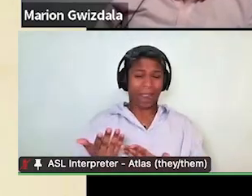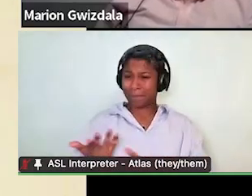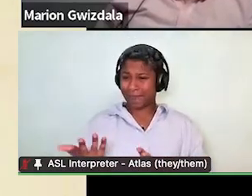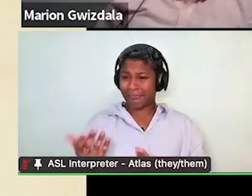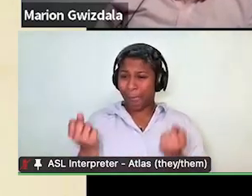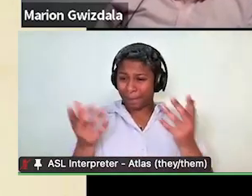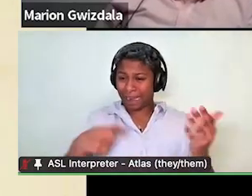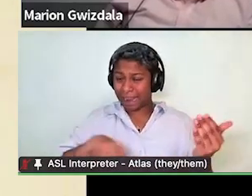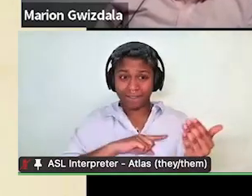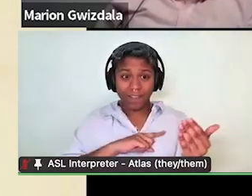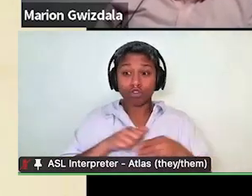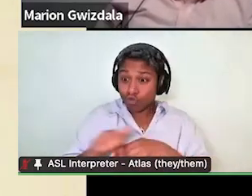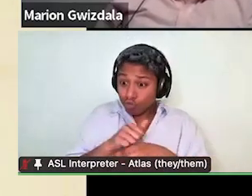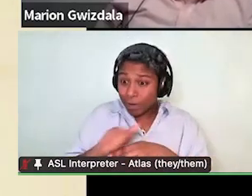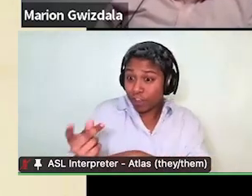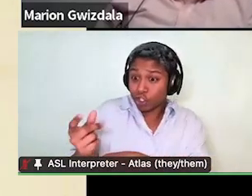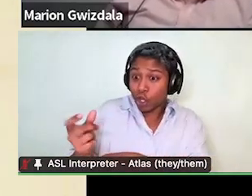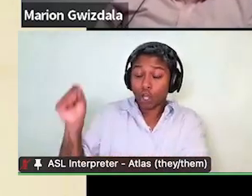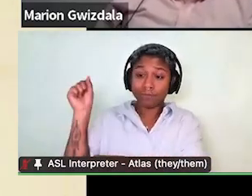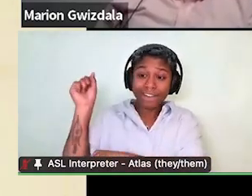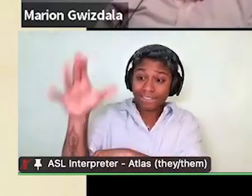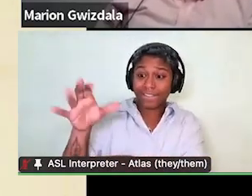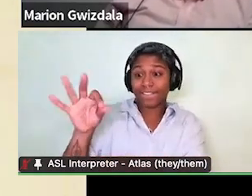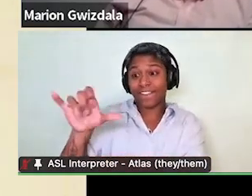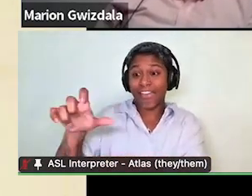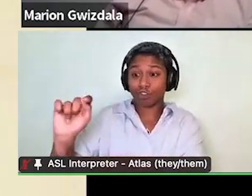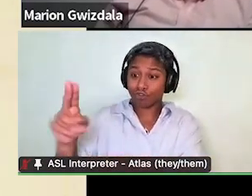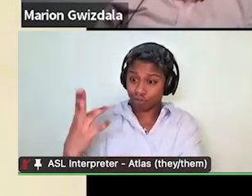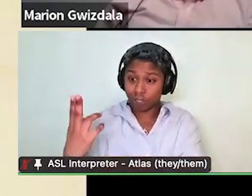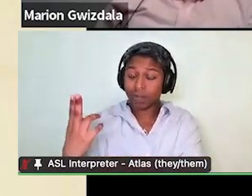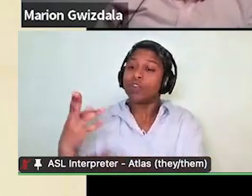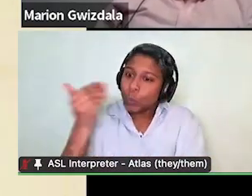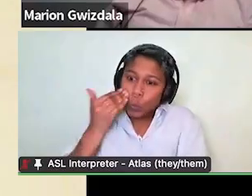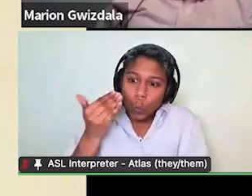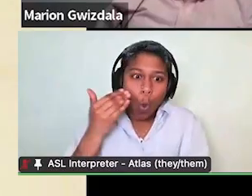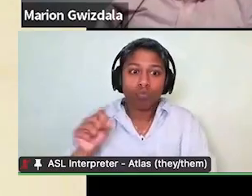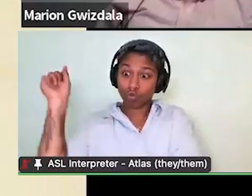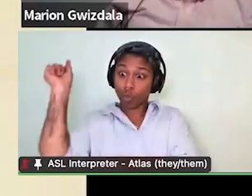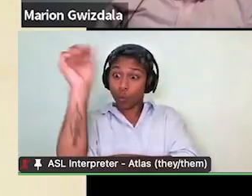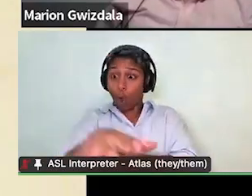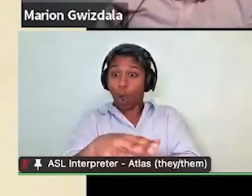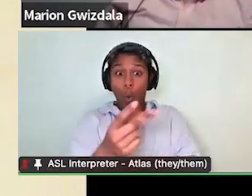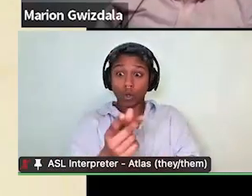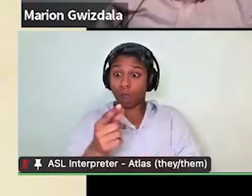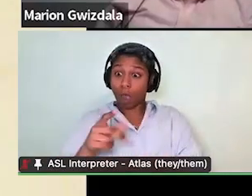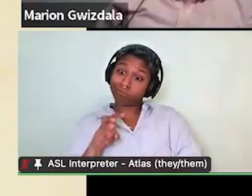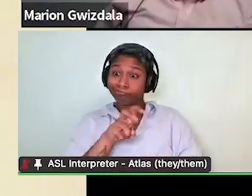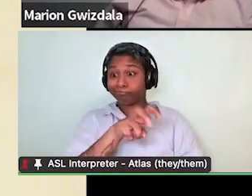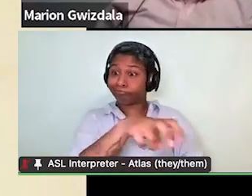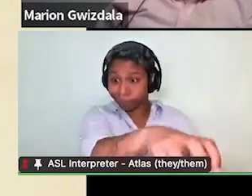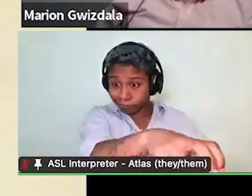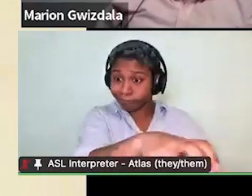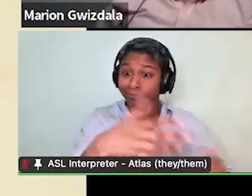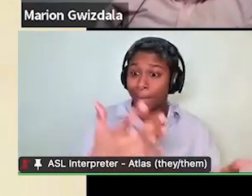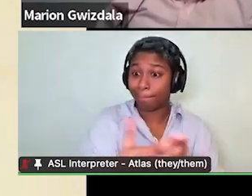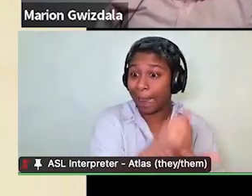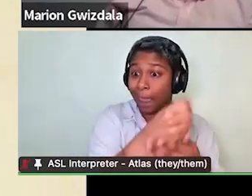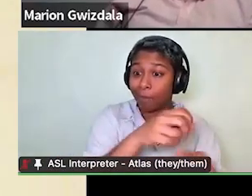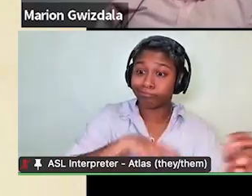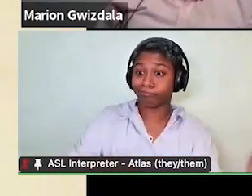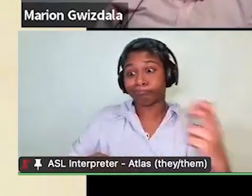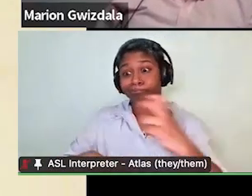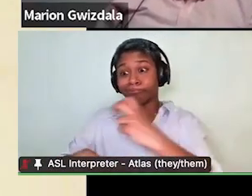runs after it, picks up the ball and brings it back to you. Well, if you're disabled and you can't bend over and pick something up, or you use a